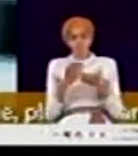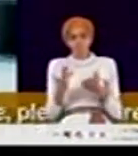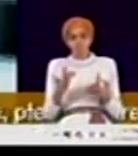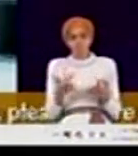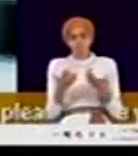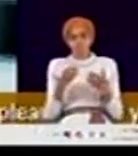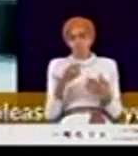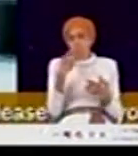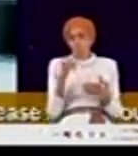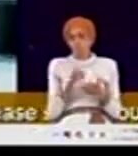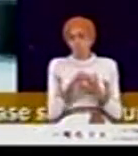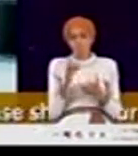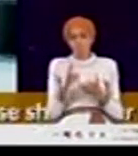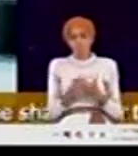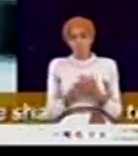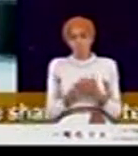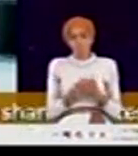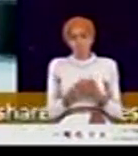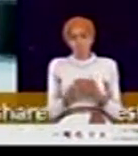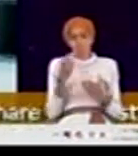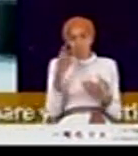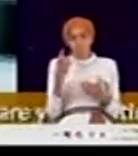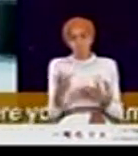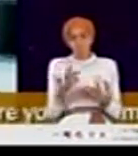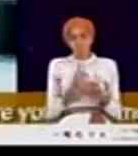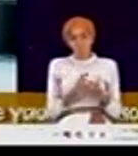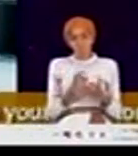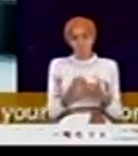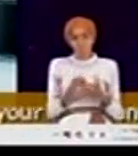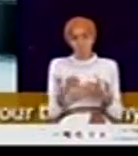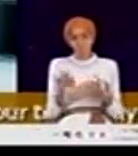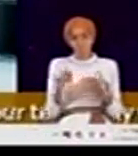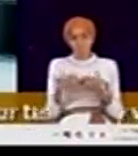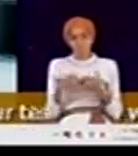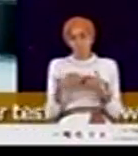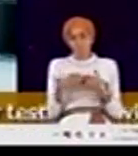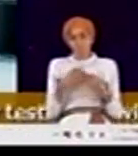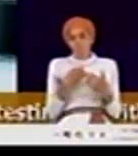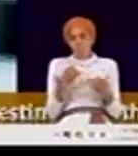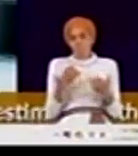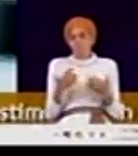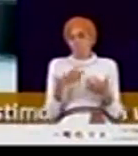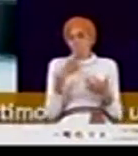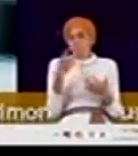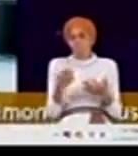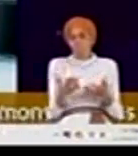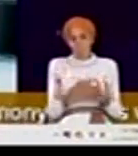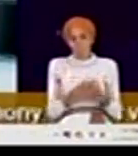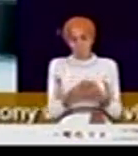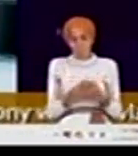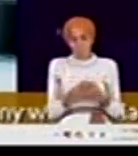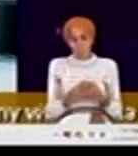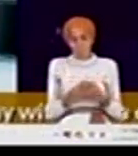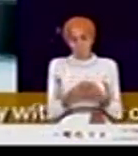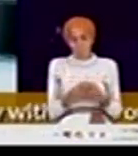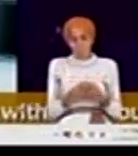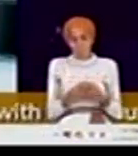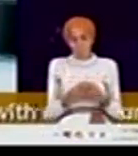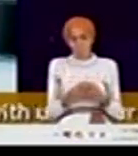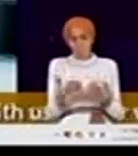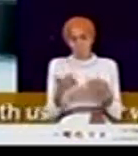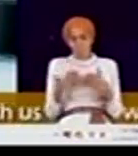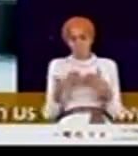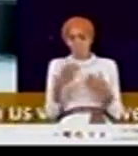have. You get kidney problem. I say kidney, say yes. I say even though I have kidney problem, my